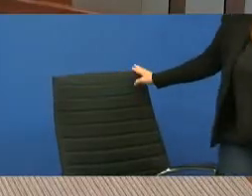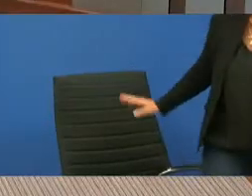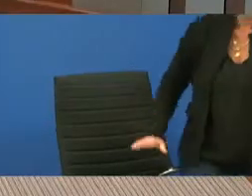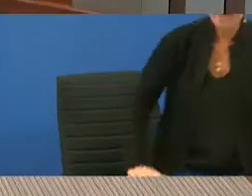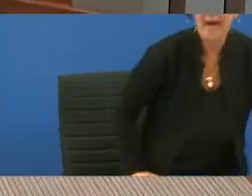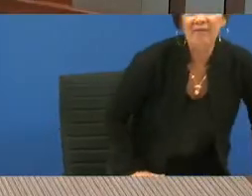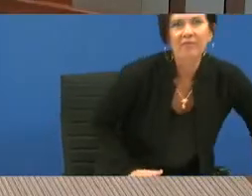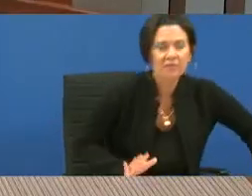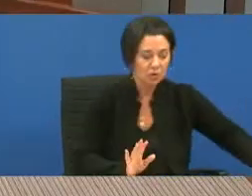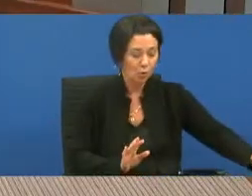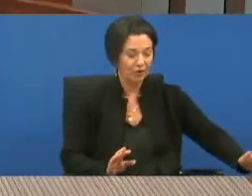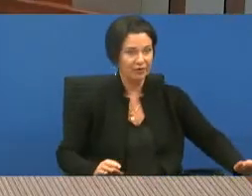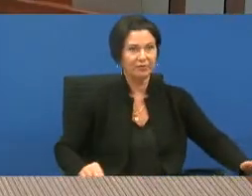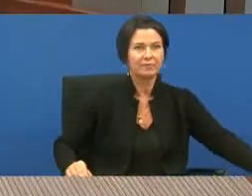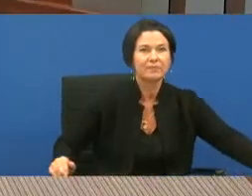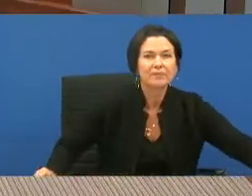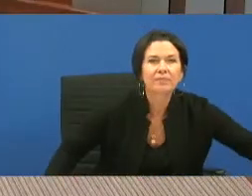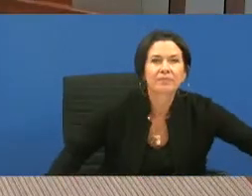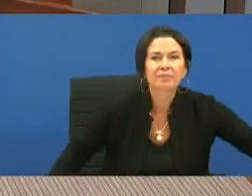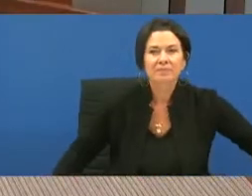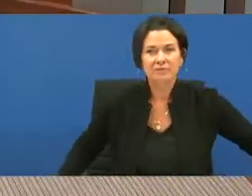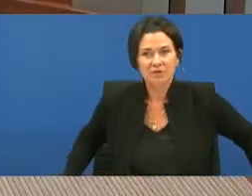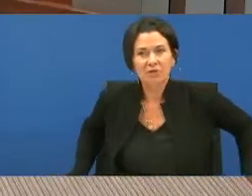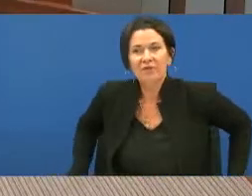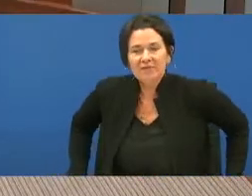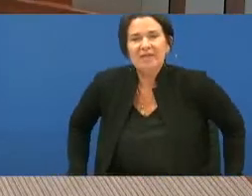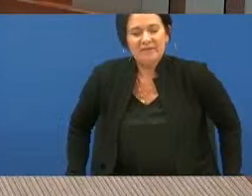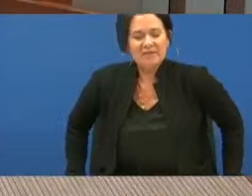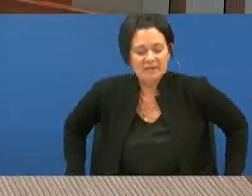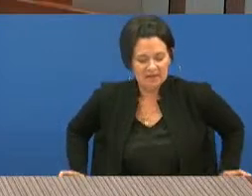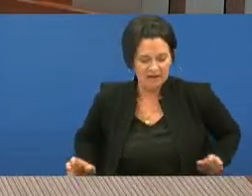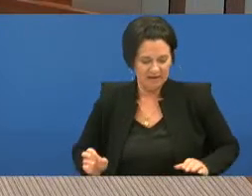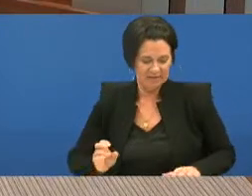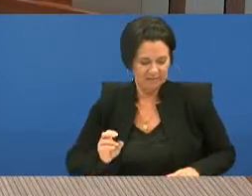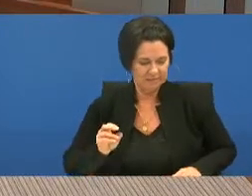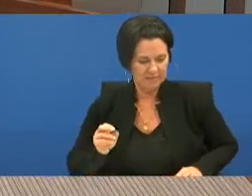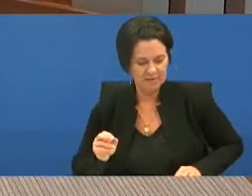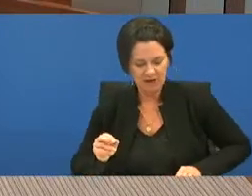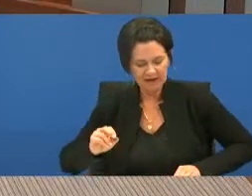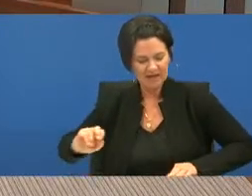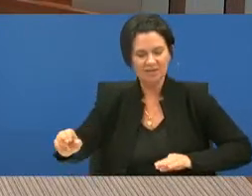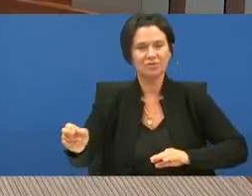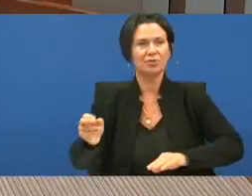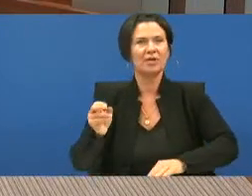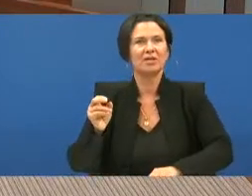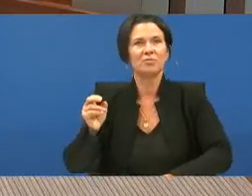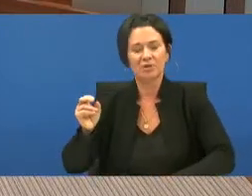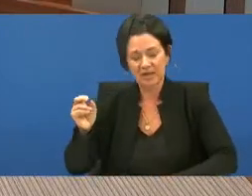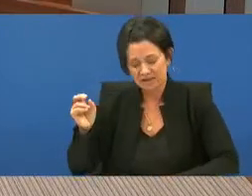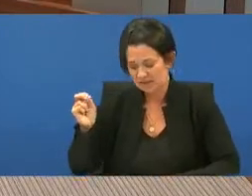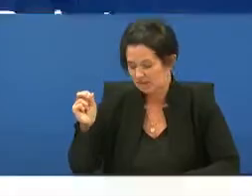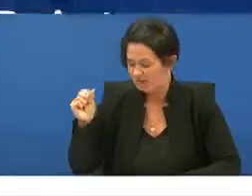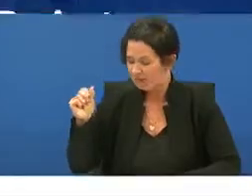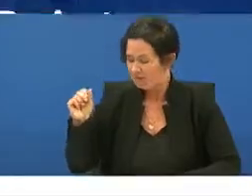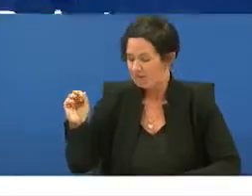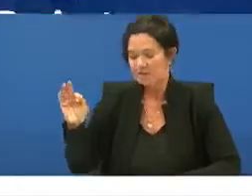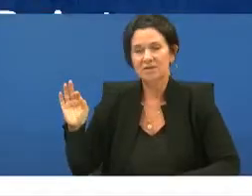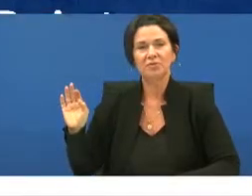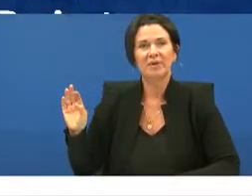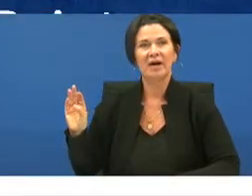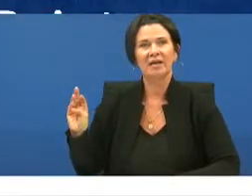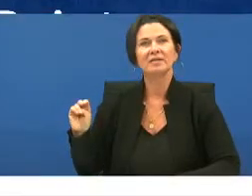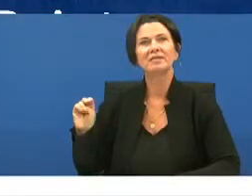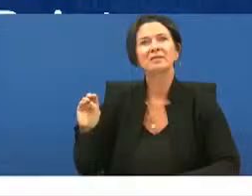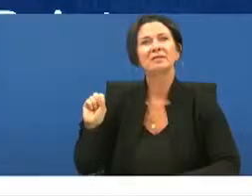President of Hunt & Partners, and happy to be here today to talk you through sort of the